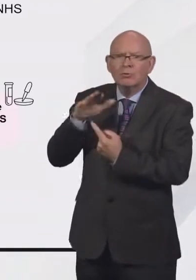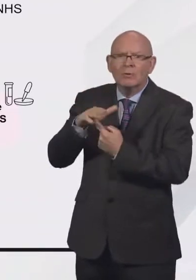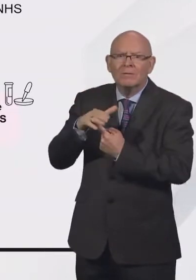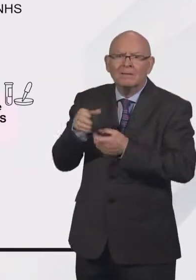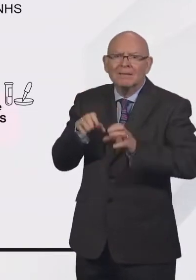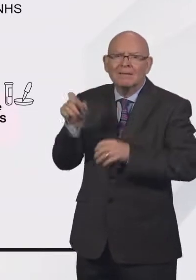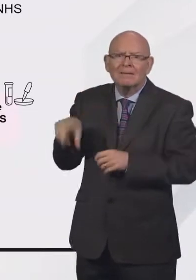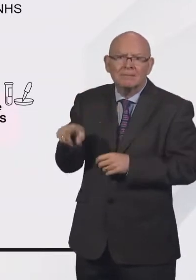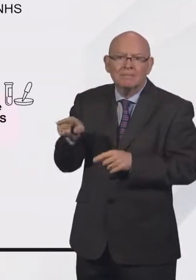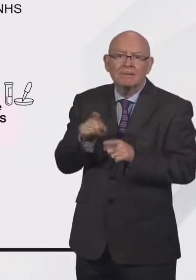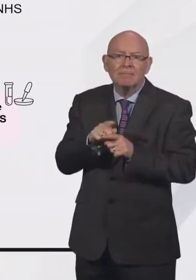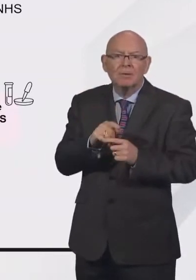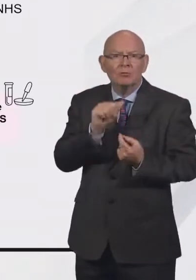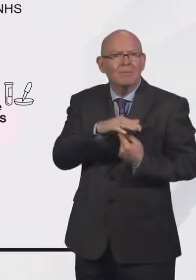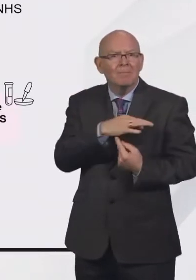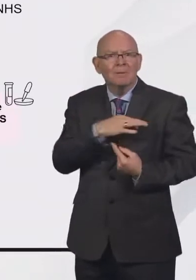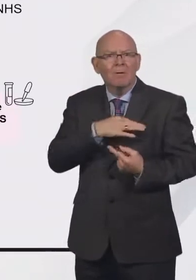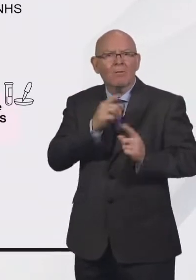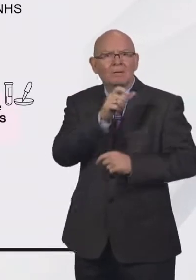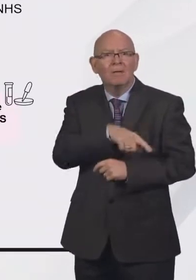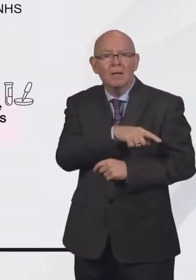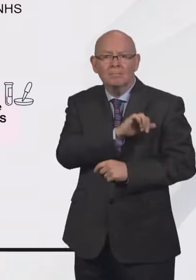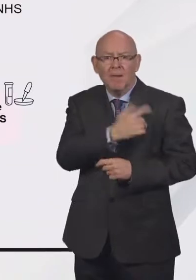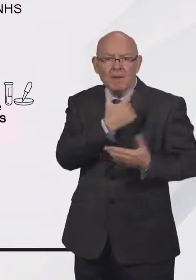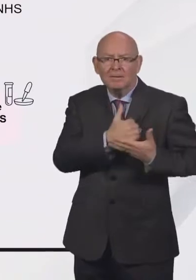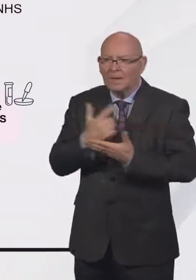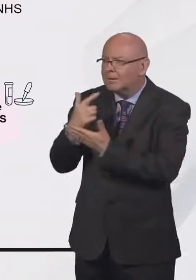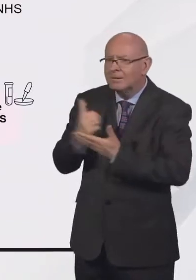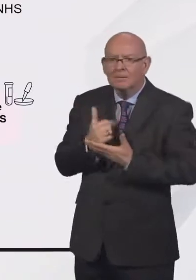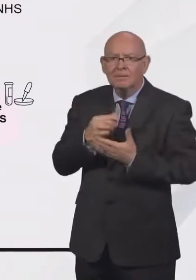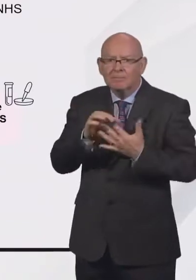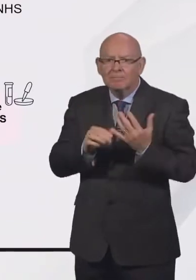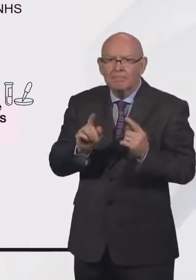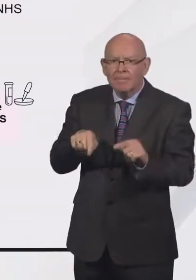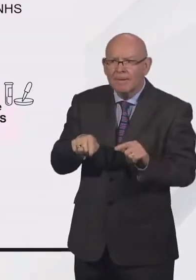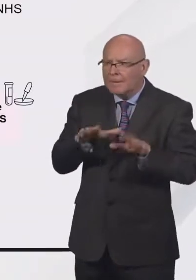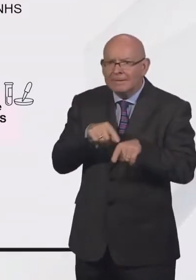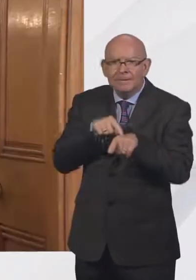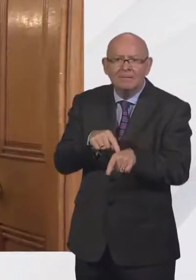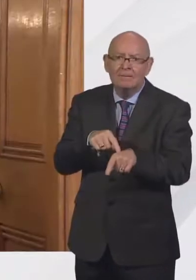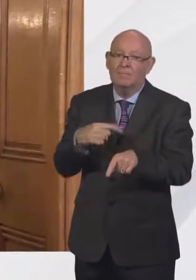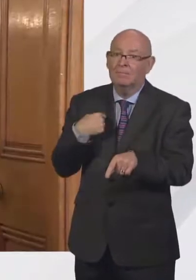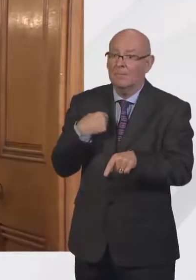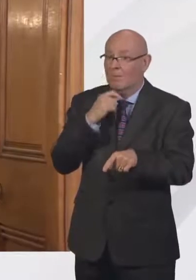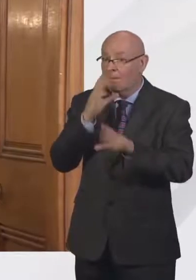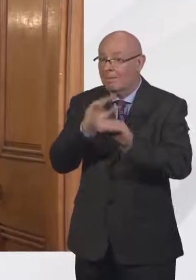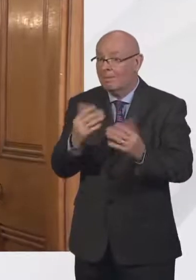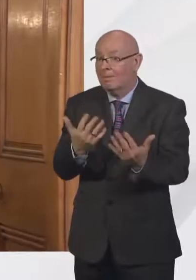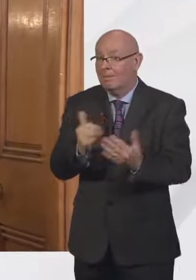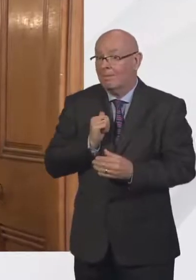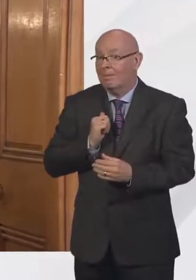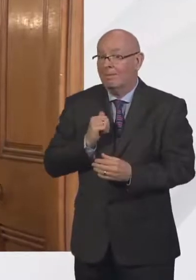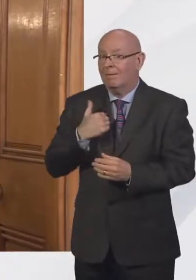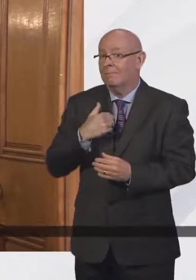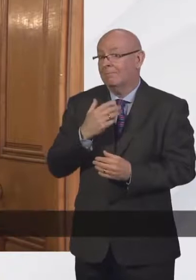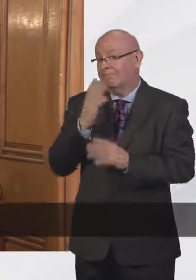we're therefore satisfied that all 5 tests are still being met. So on the 11th of